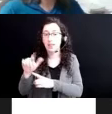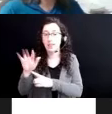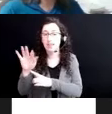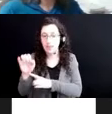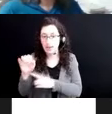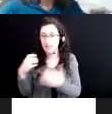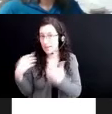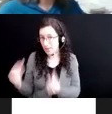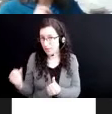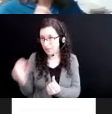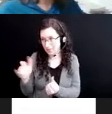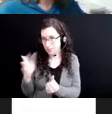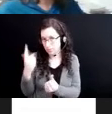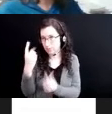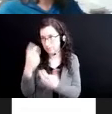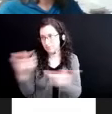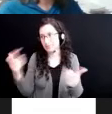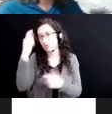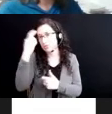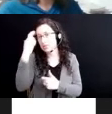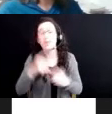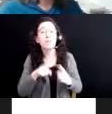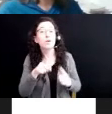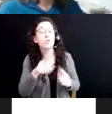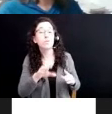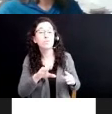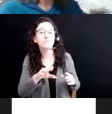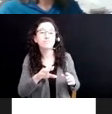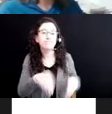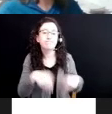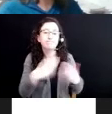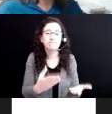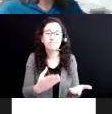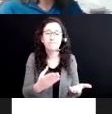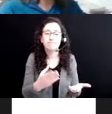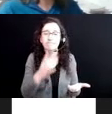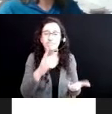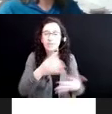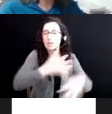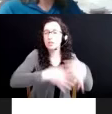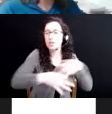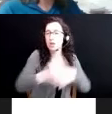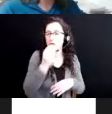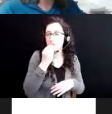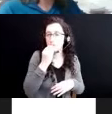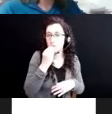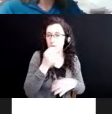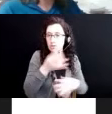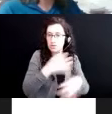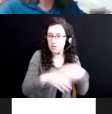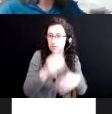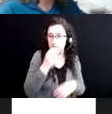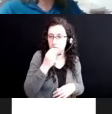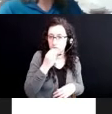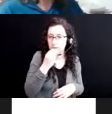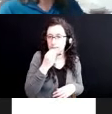but also whenever you introduce an artificial food source, it usually